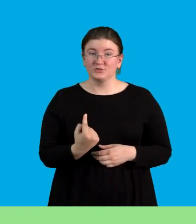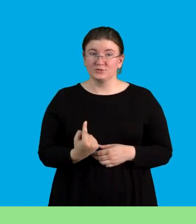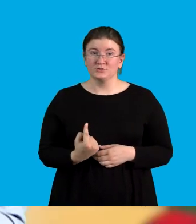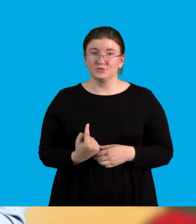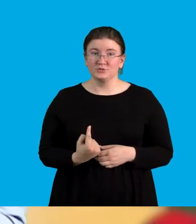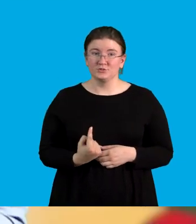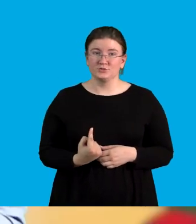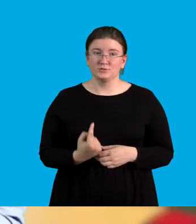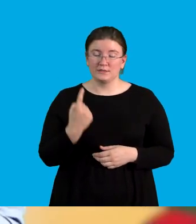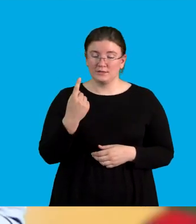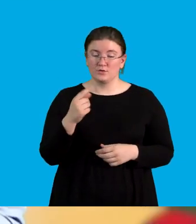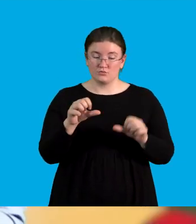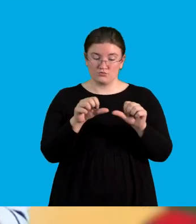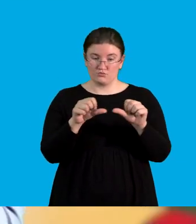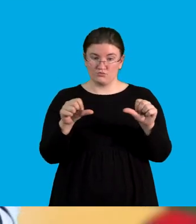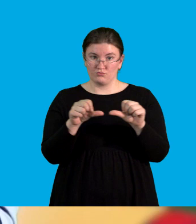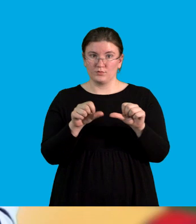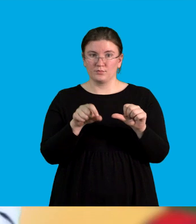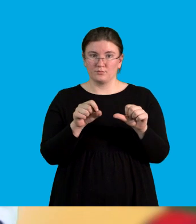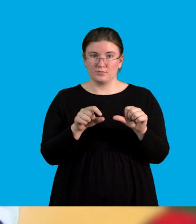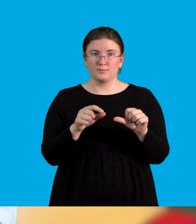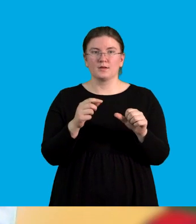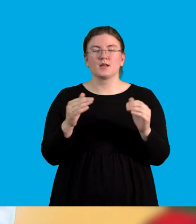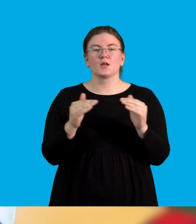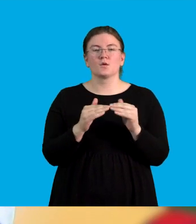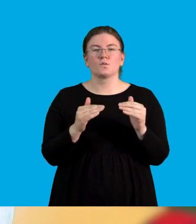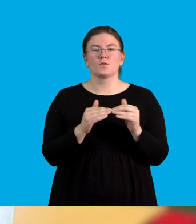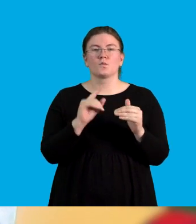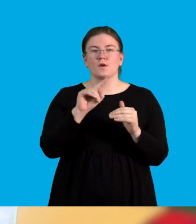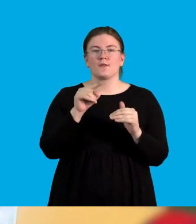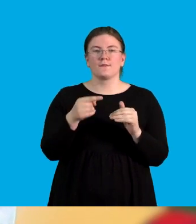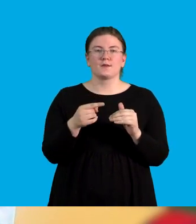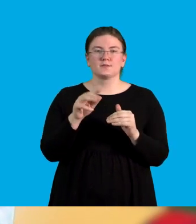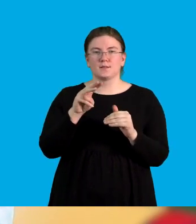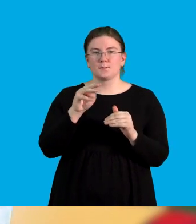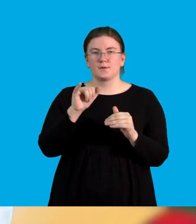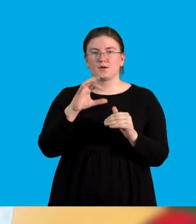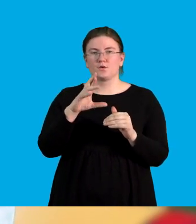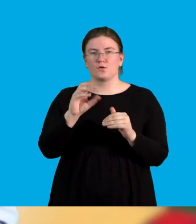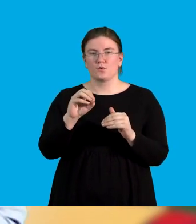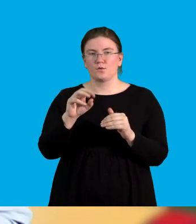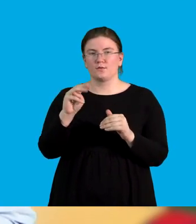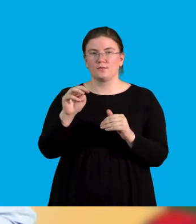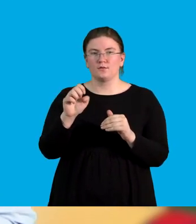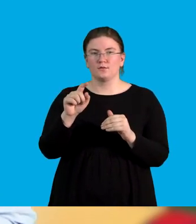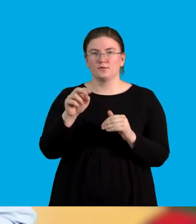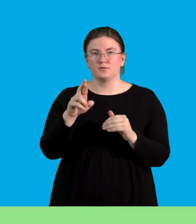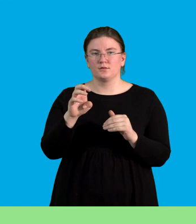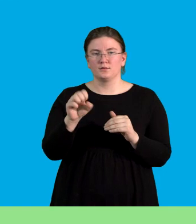that each small section on the ruler is equal to 1,000